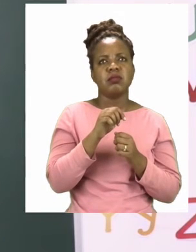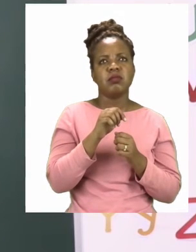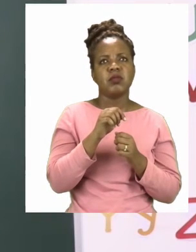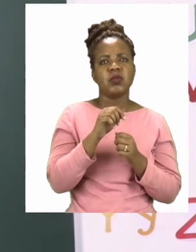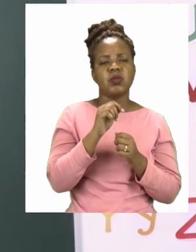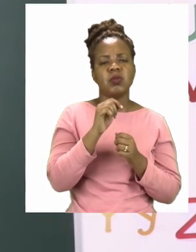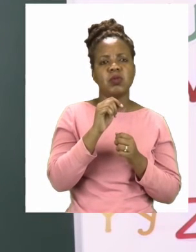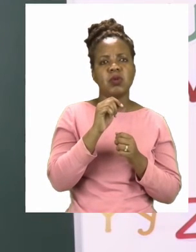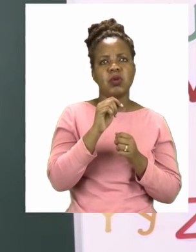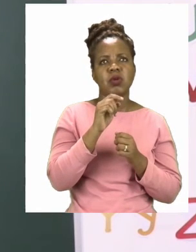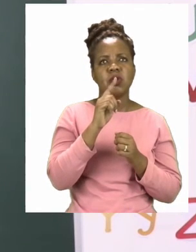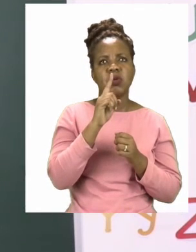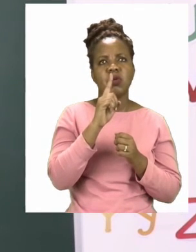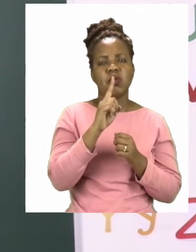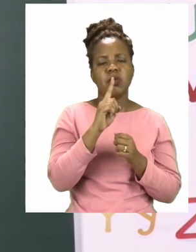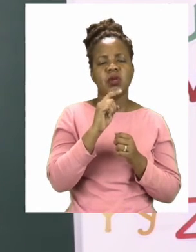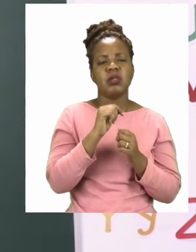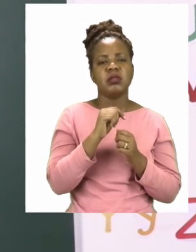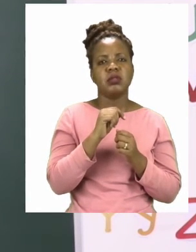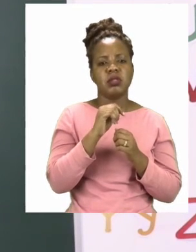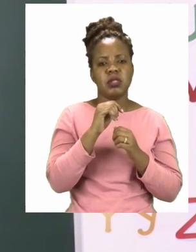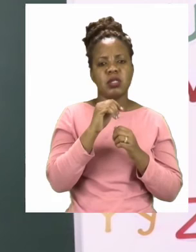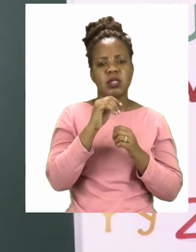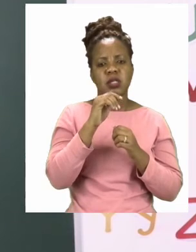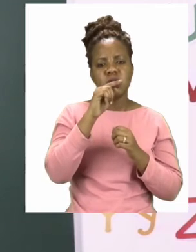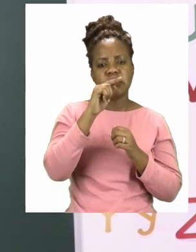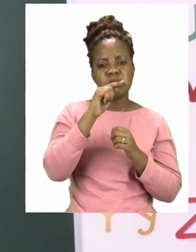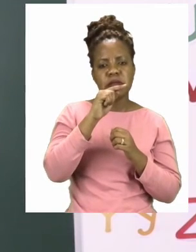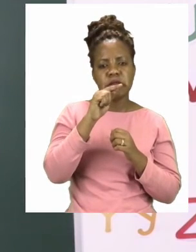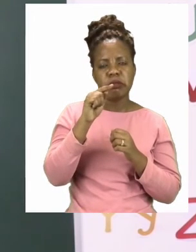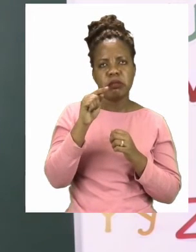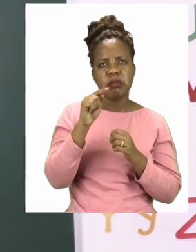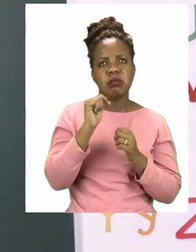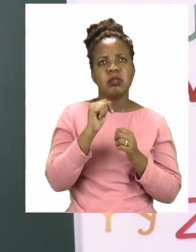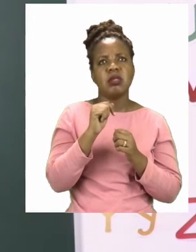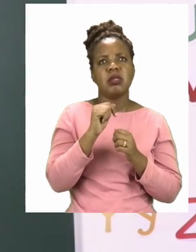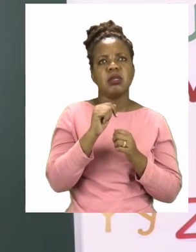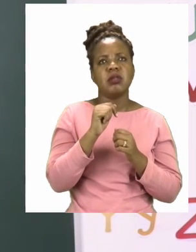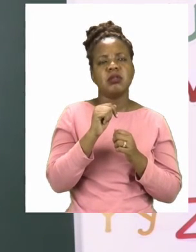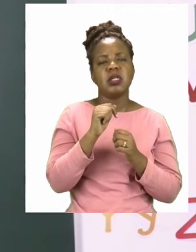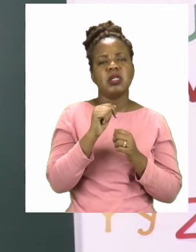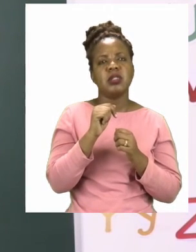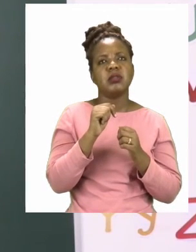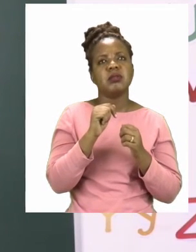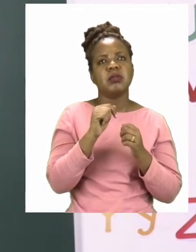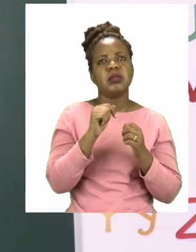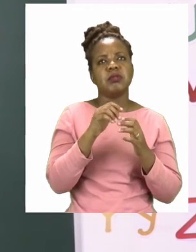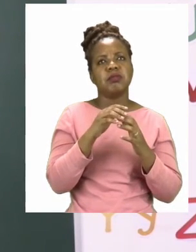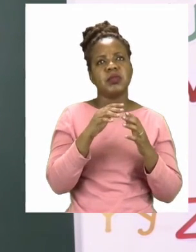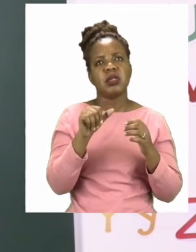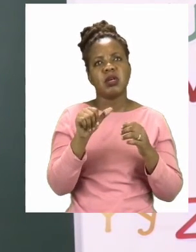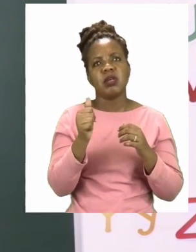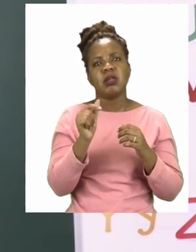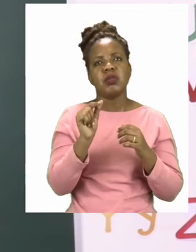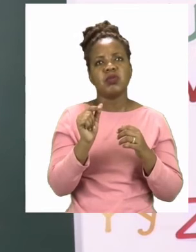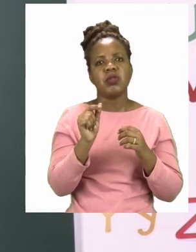other. An oval can either lie down the way it is or stand up straight.